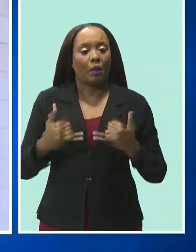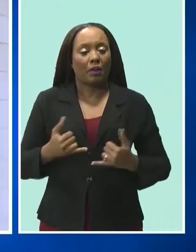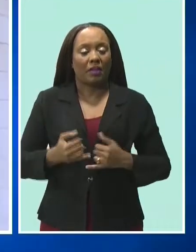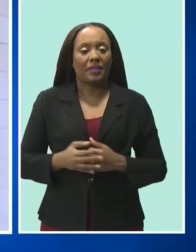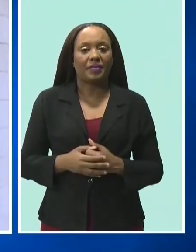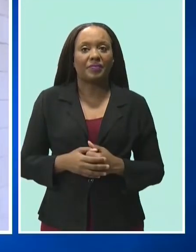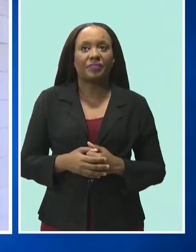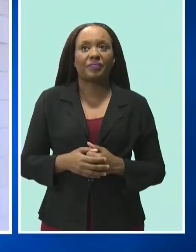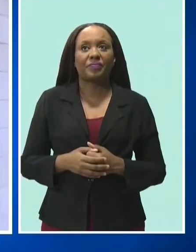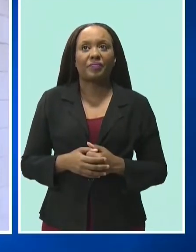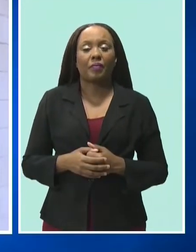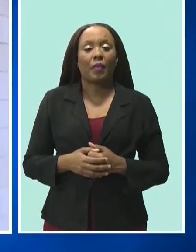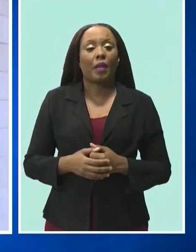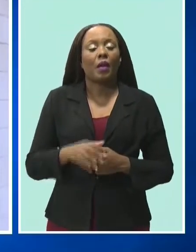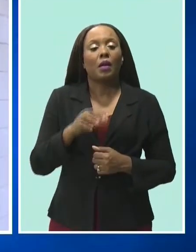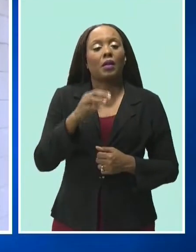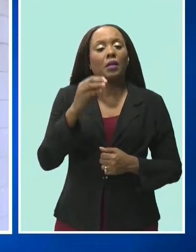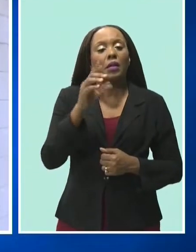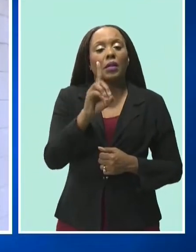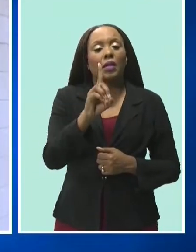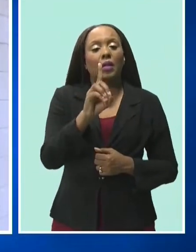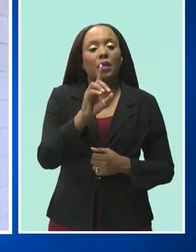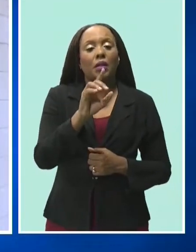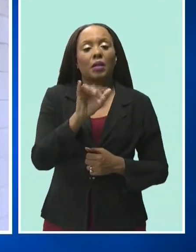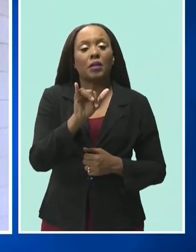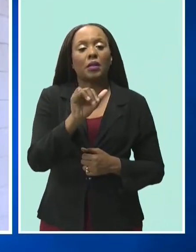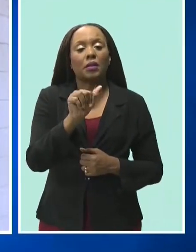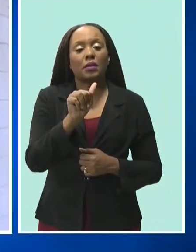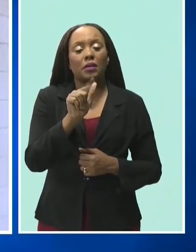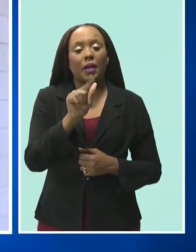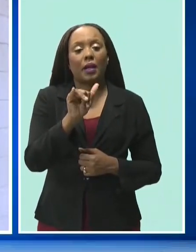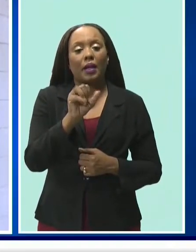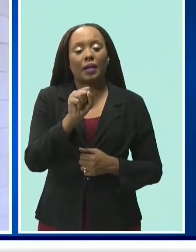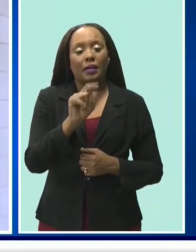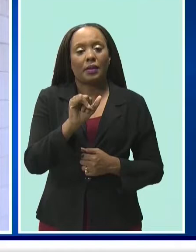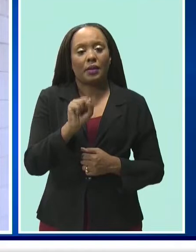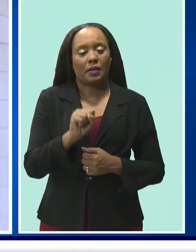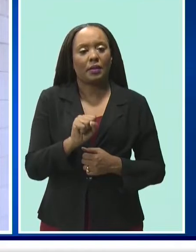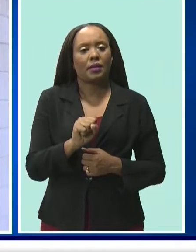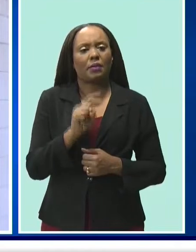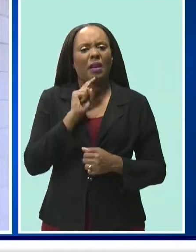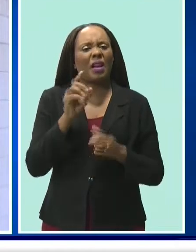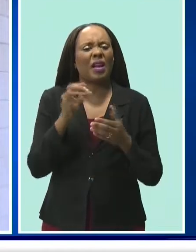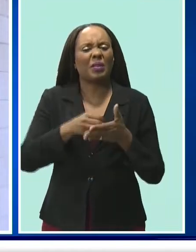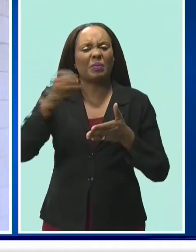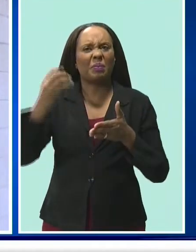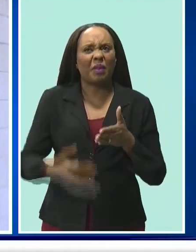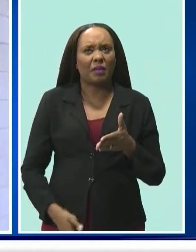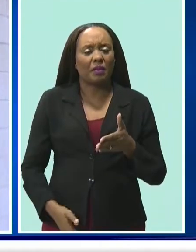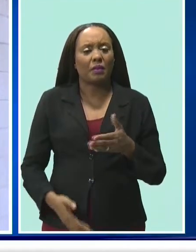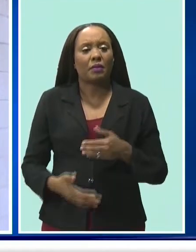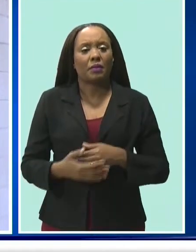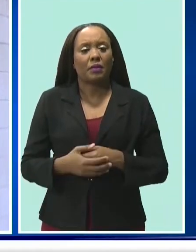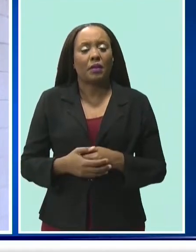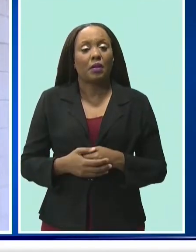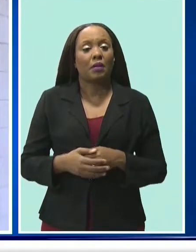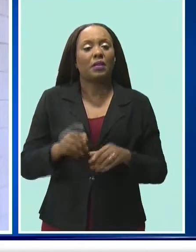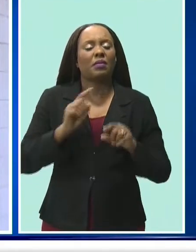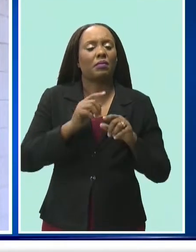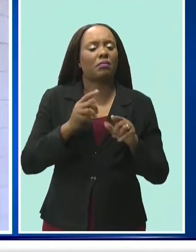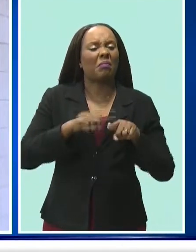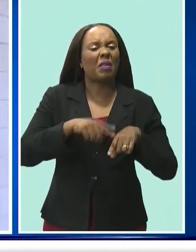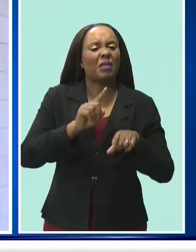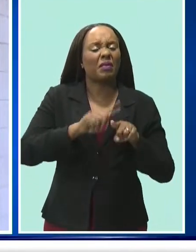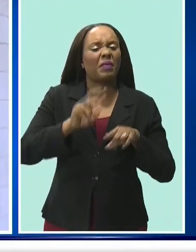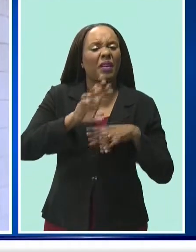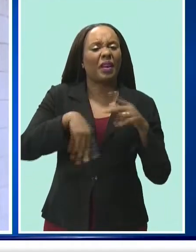Yes, dialysis is expensive, at least $70,000 a year for hemodialysis, a little bit less for the peritoneal dialysis. So